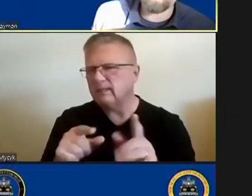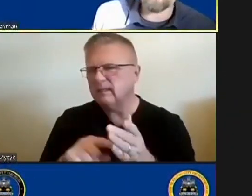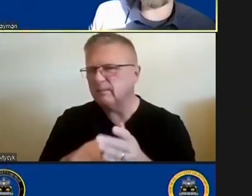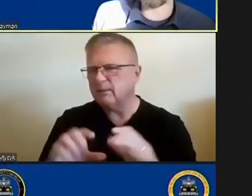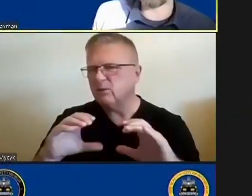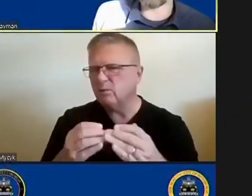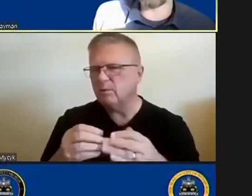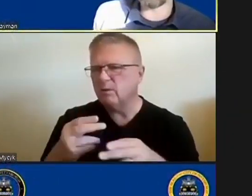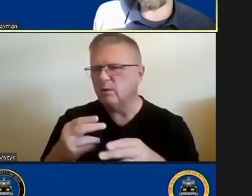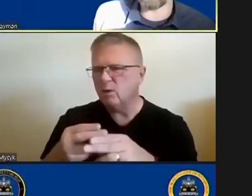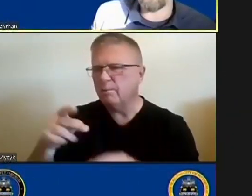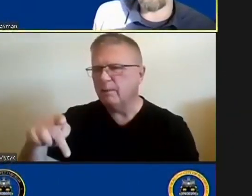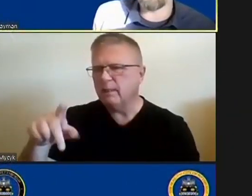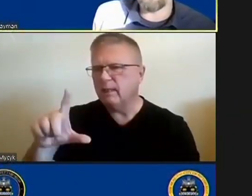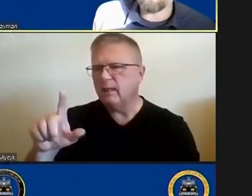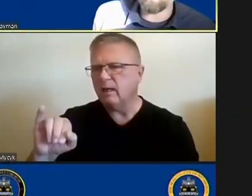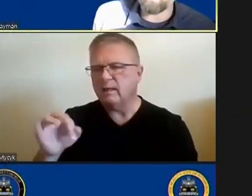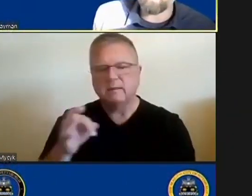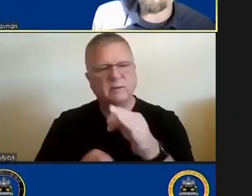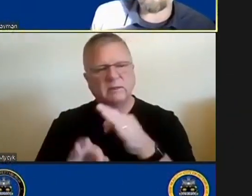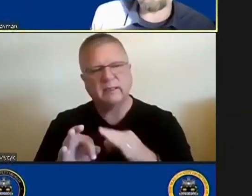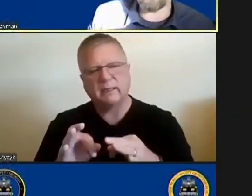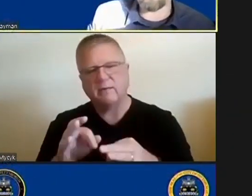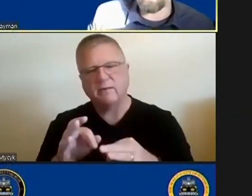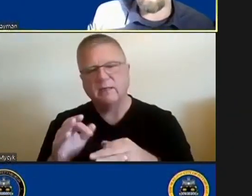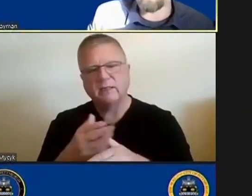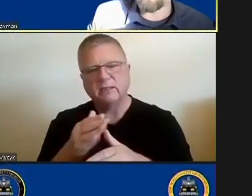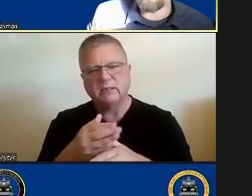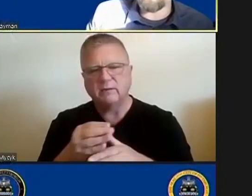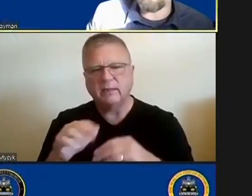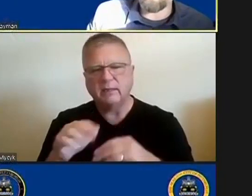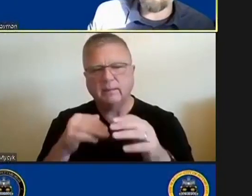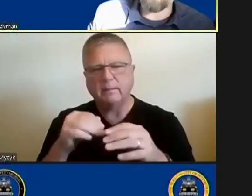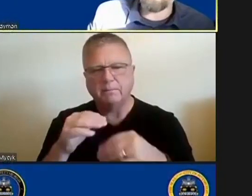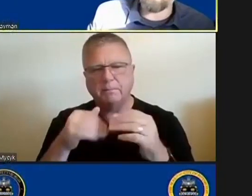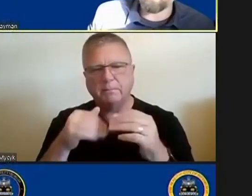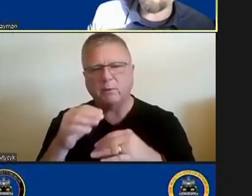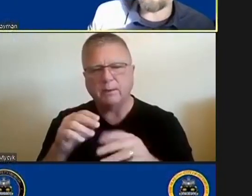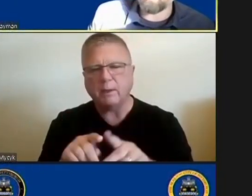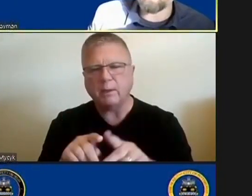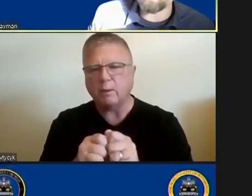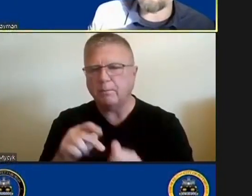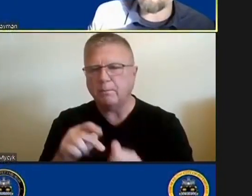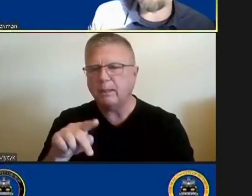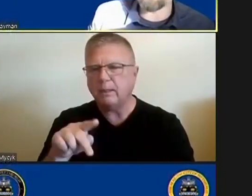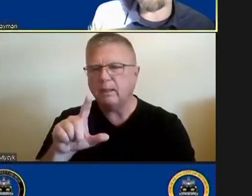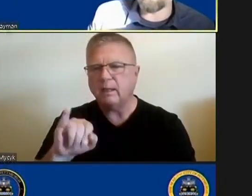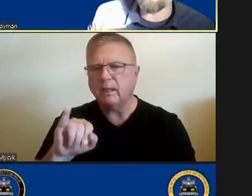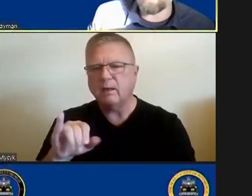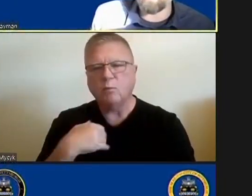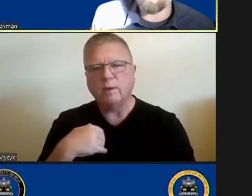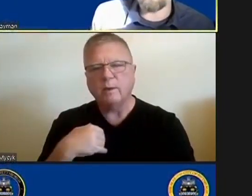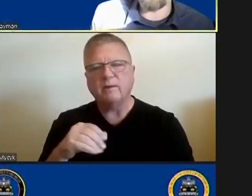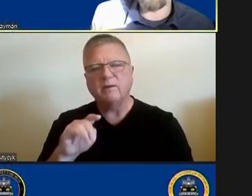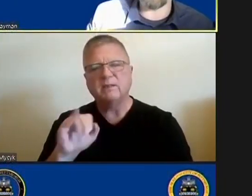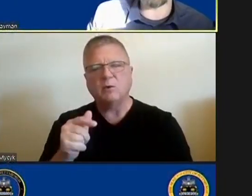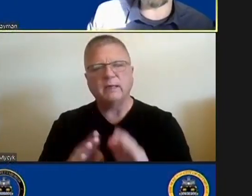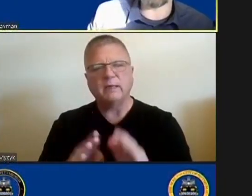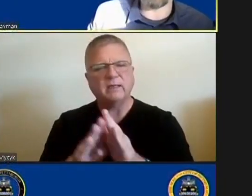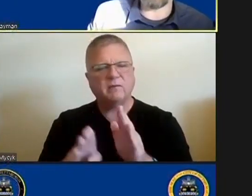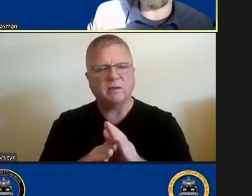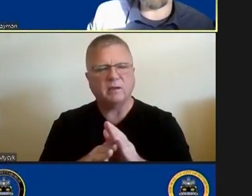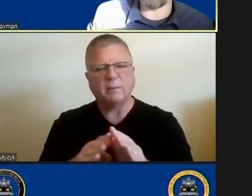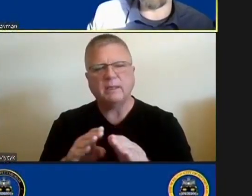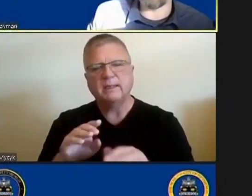PLI, instead of sharing a building permit with PLI, we have what's called the Zoning and Development Review Permit, which